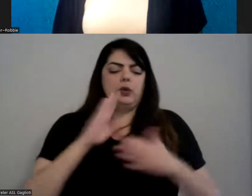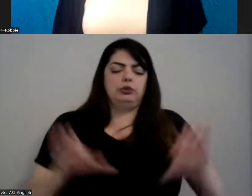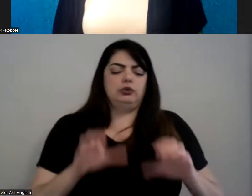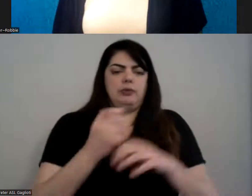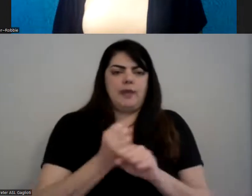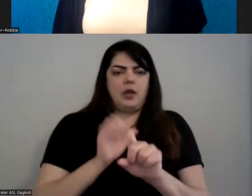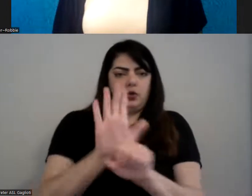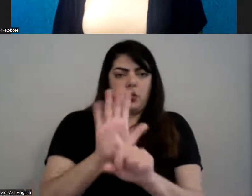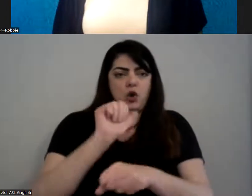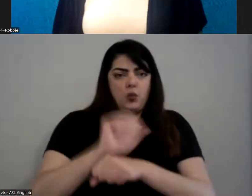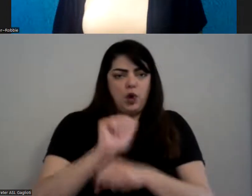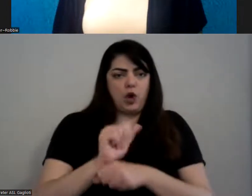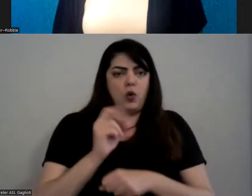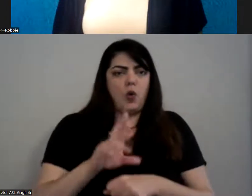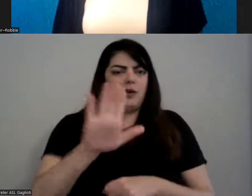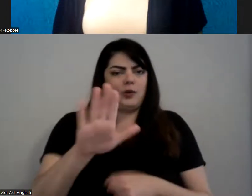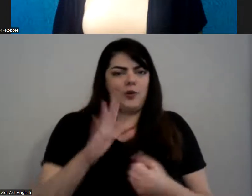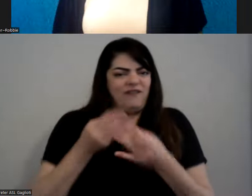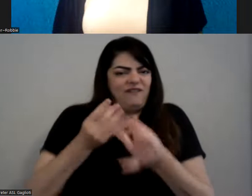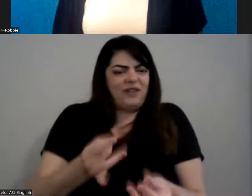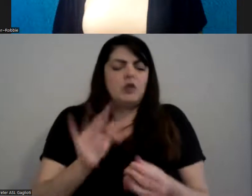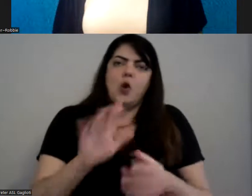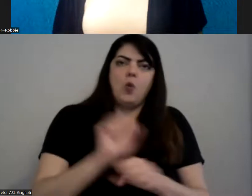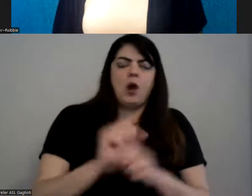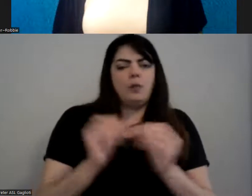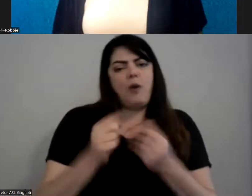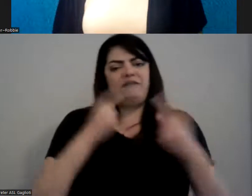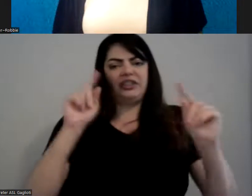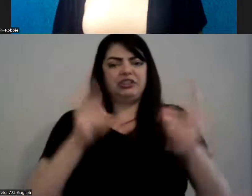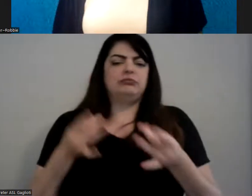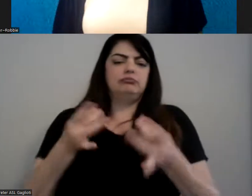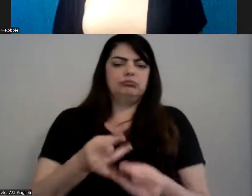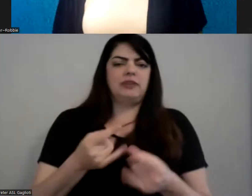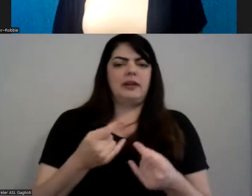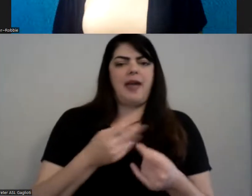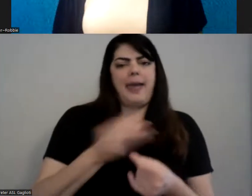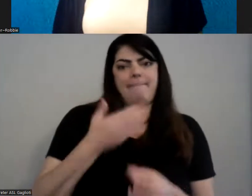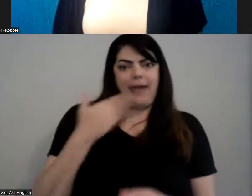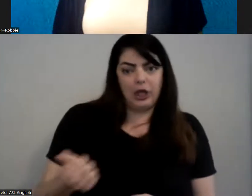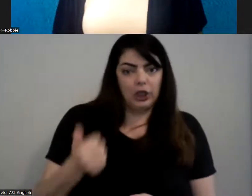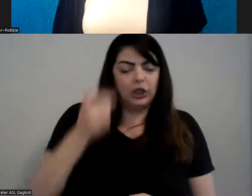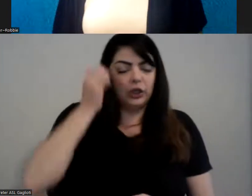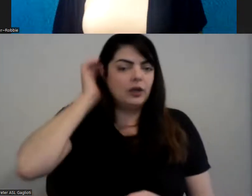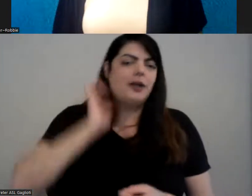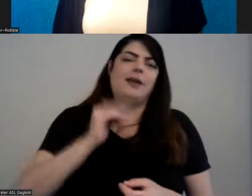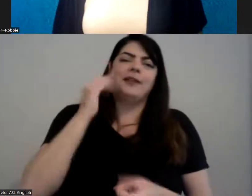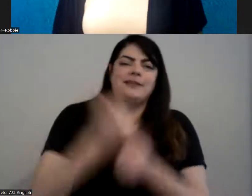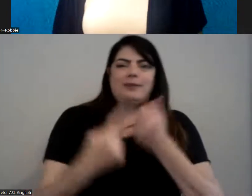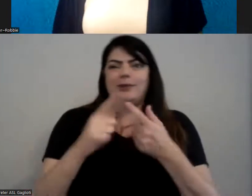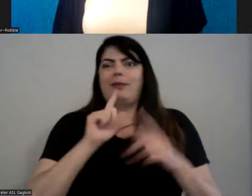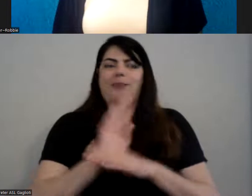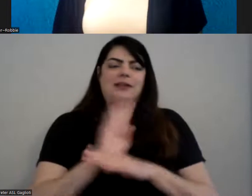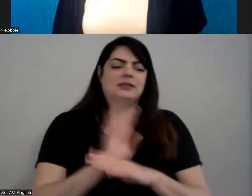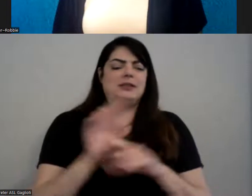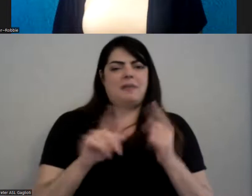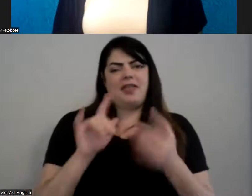work more efficient, more effective, and better, because everybody's so busy. So that's a really important piece. And my group, please feel